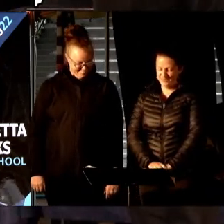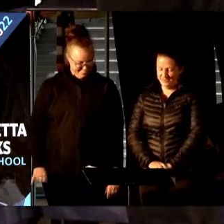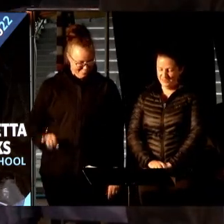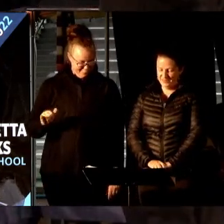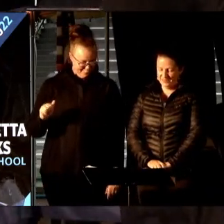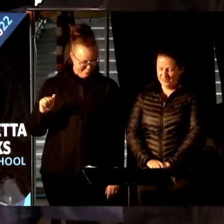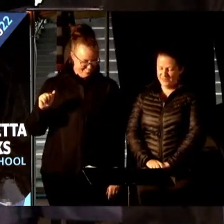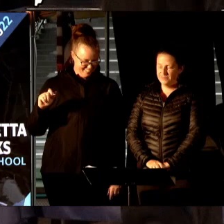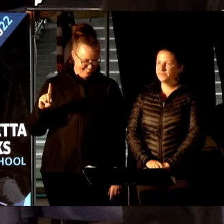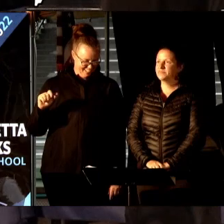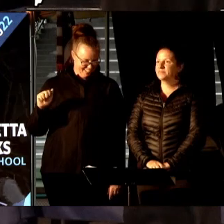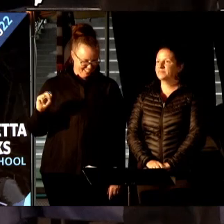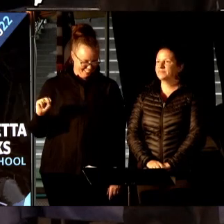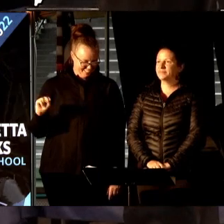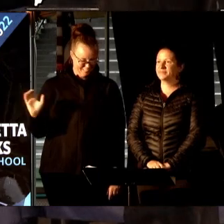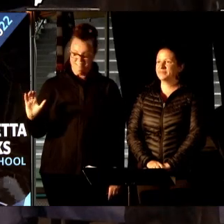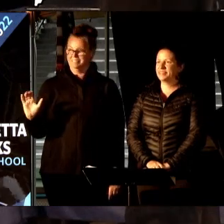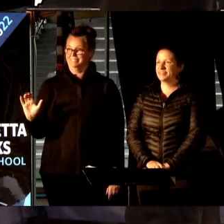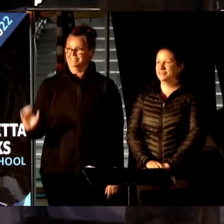Jaden Campbell.